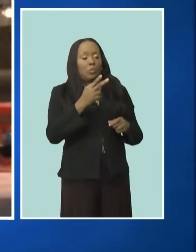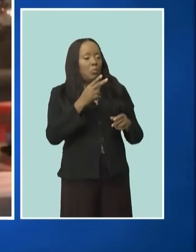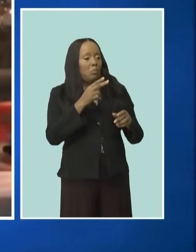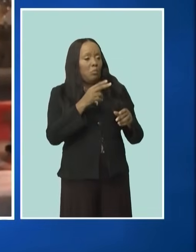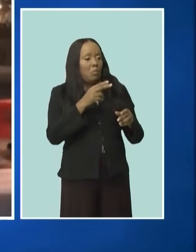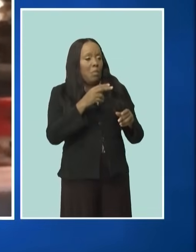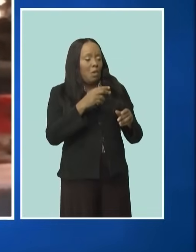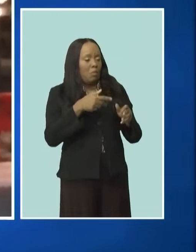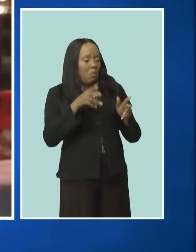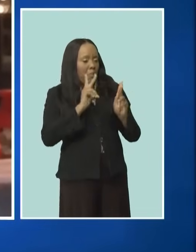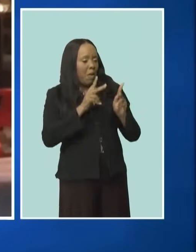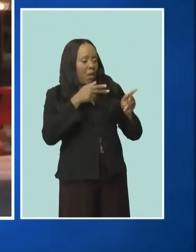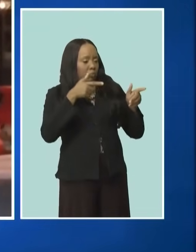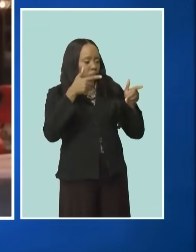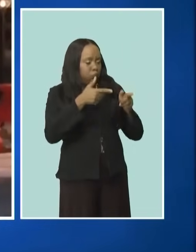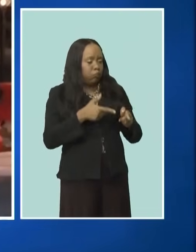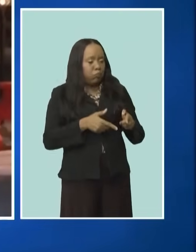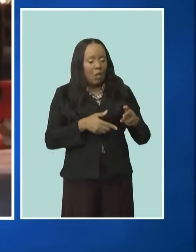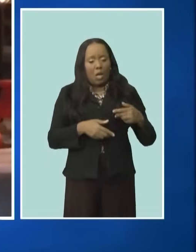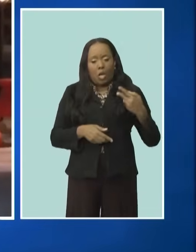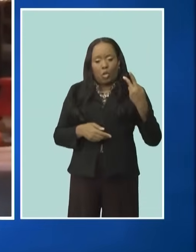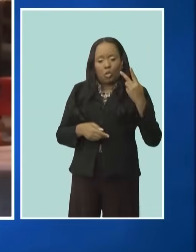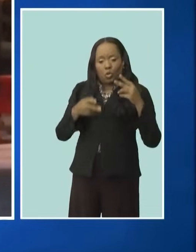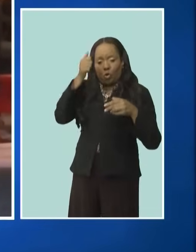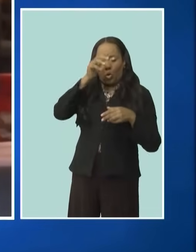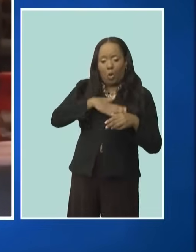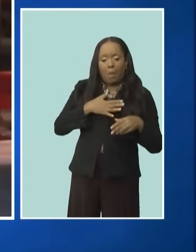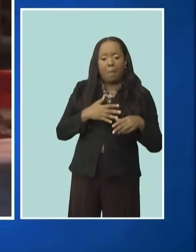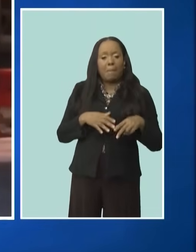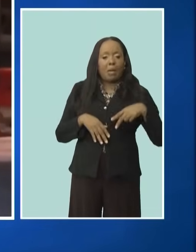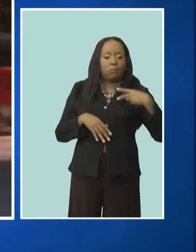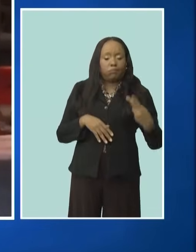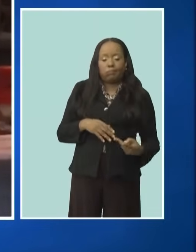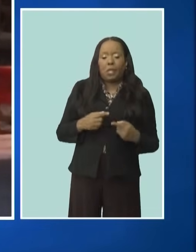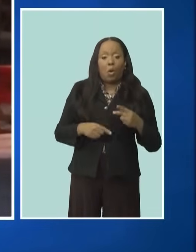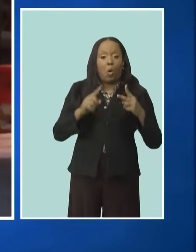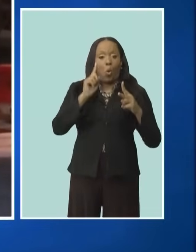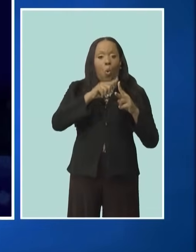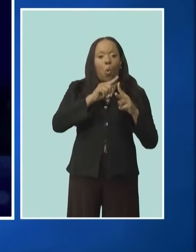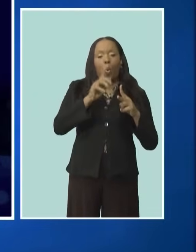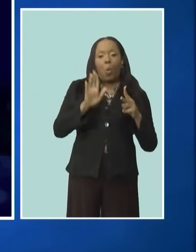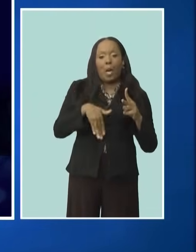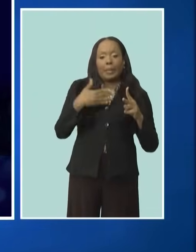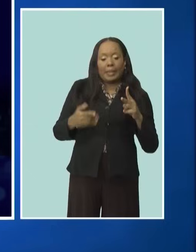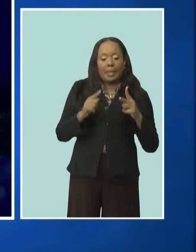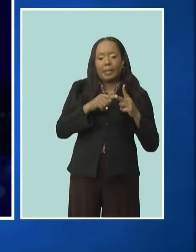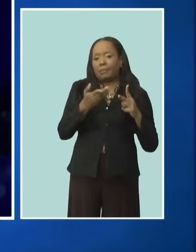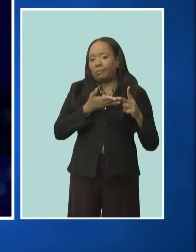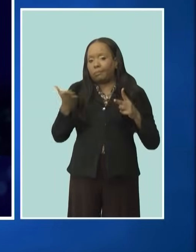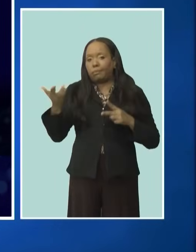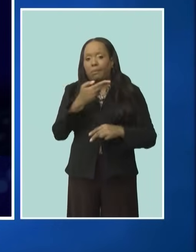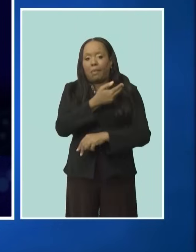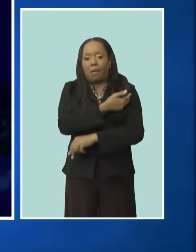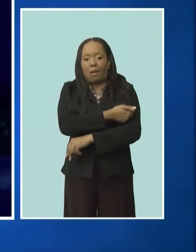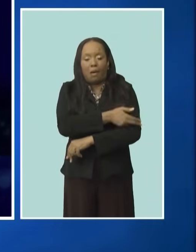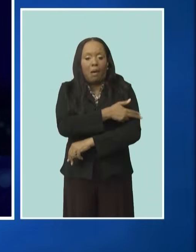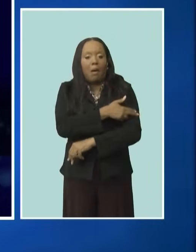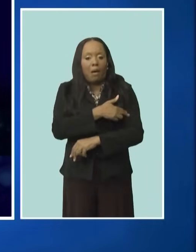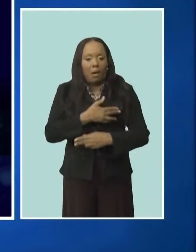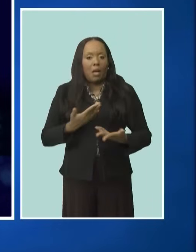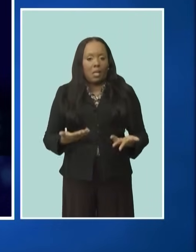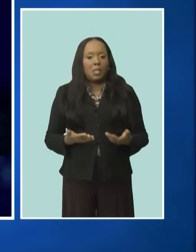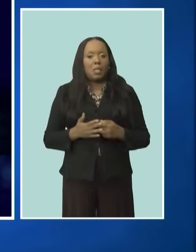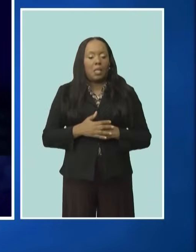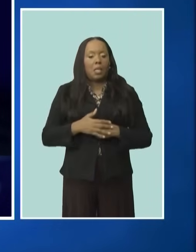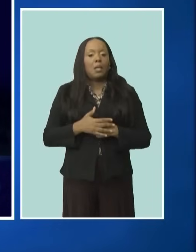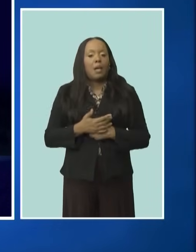One of these males succumbed to his injuries after being transported to the Queen Elizabeth Hospital in a private motor car. The other was transported in an